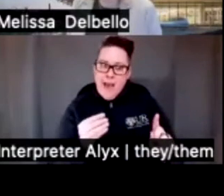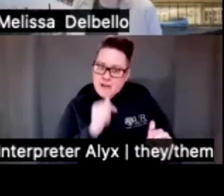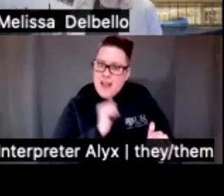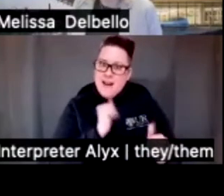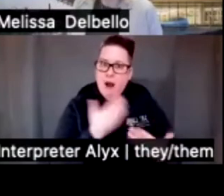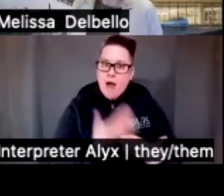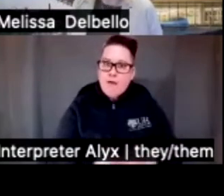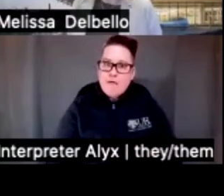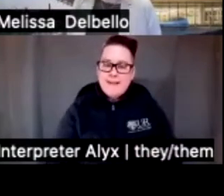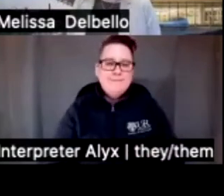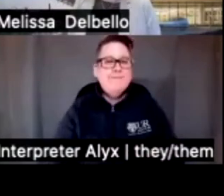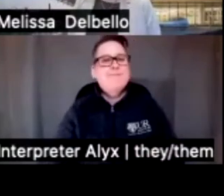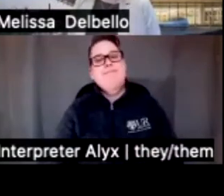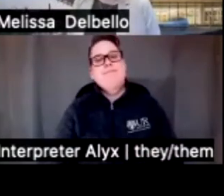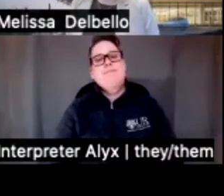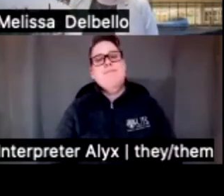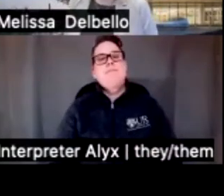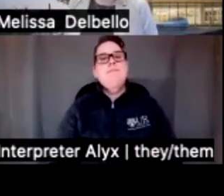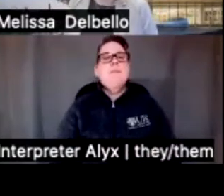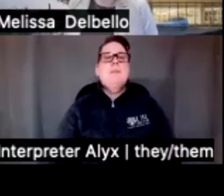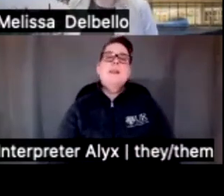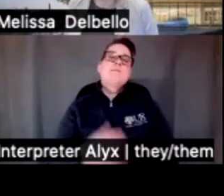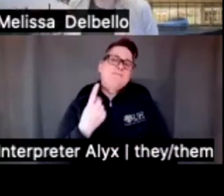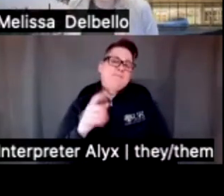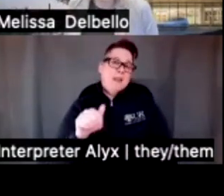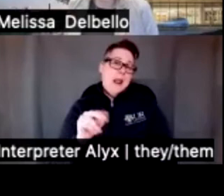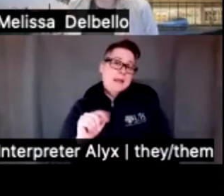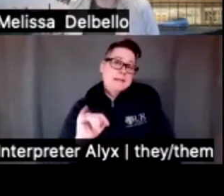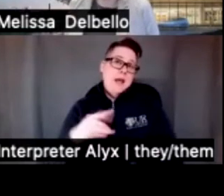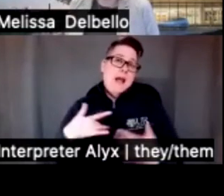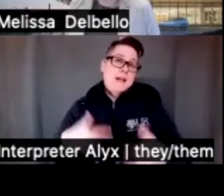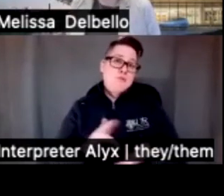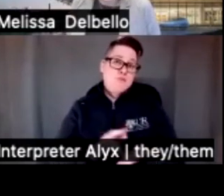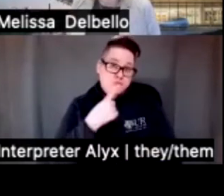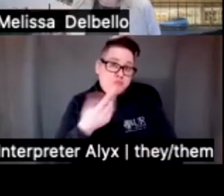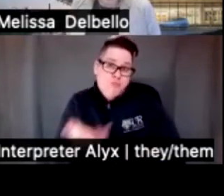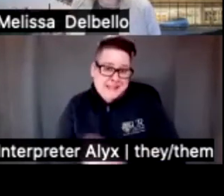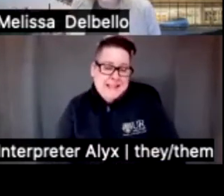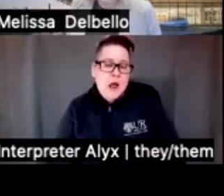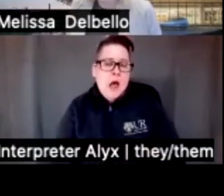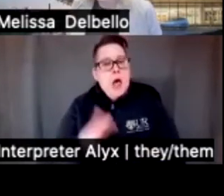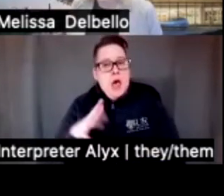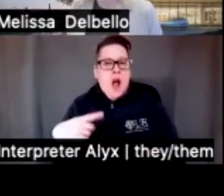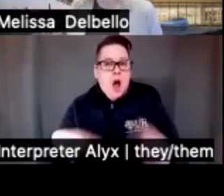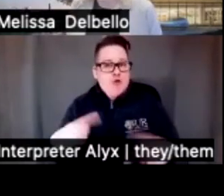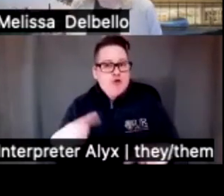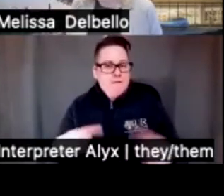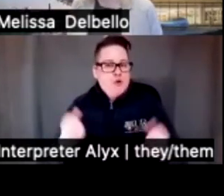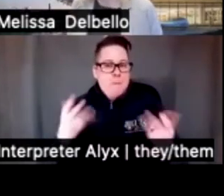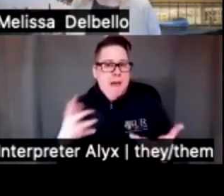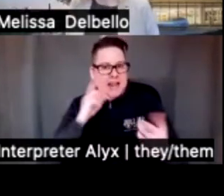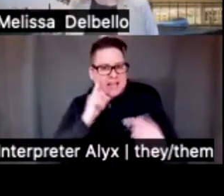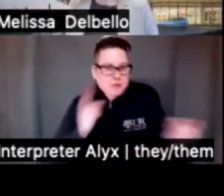tolerated. So what about antidepressants? This has been somewhat controversial. Do